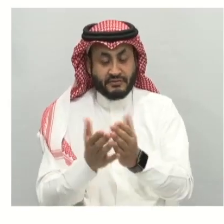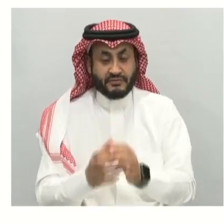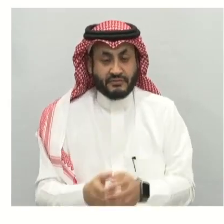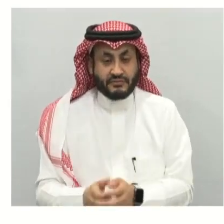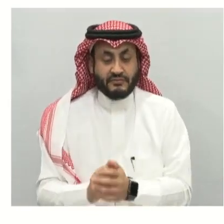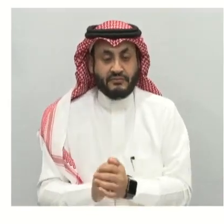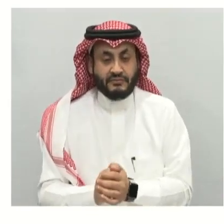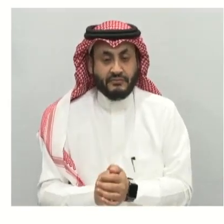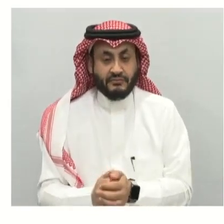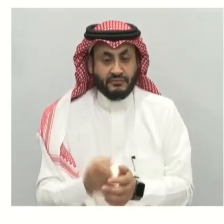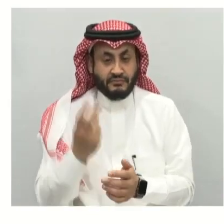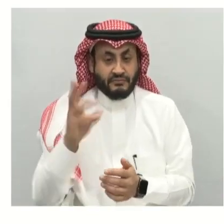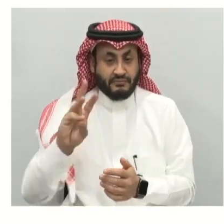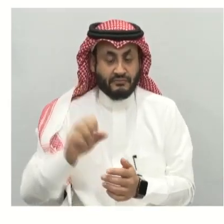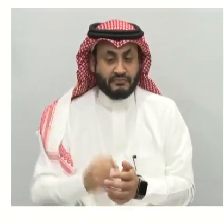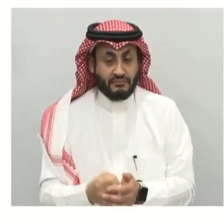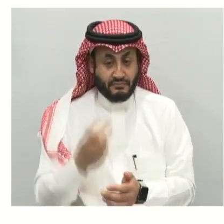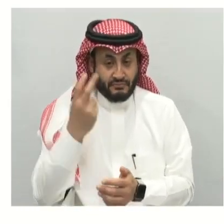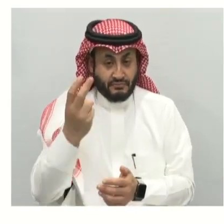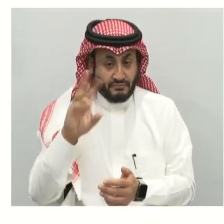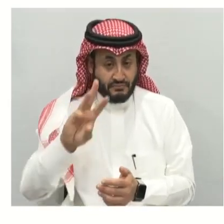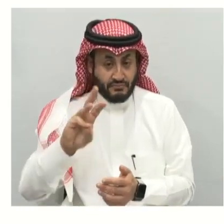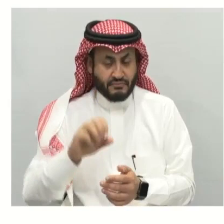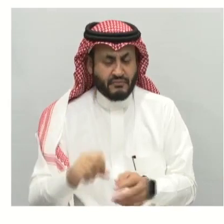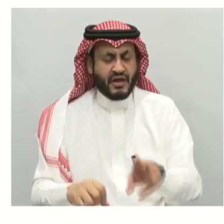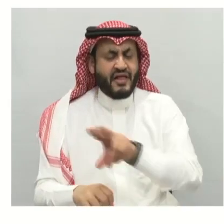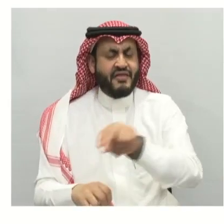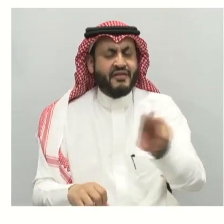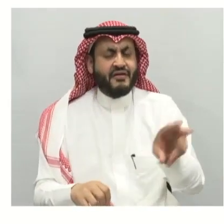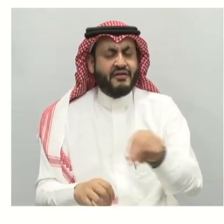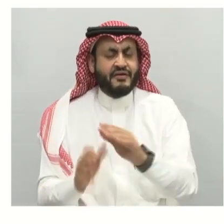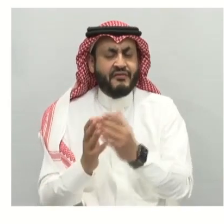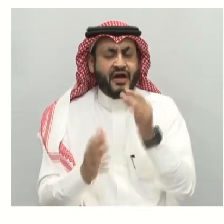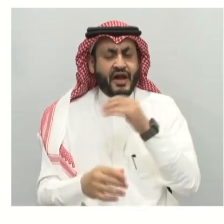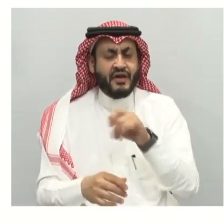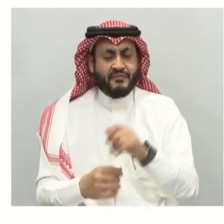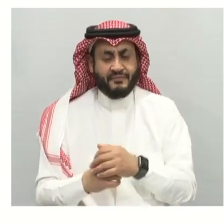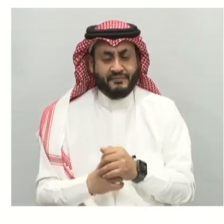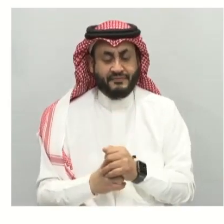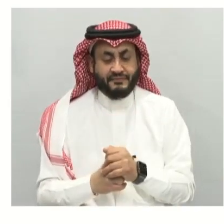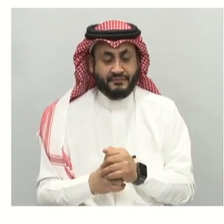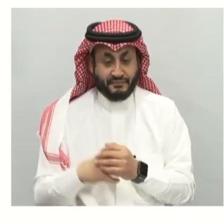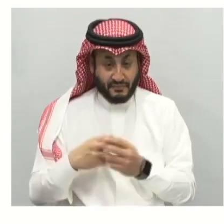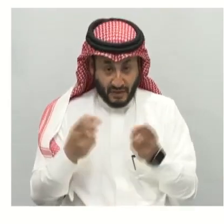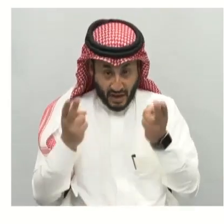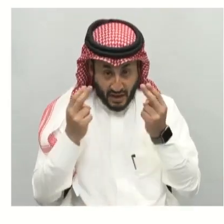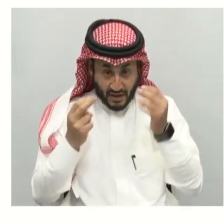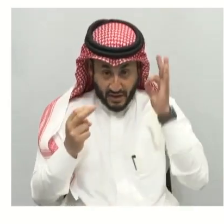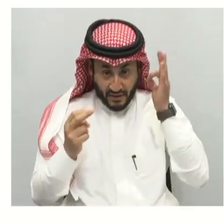26. We have an audio that looks like what's on page 26. So, are you ready to